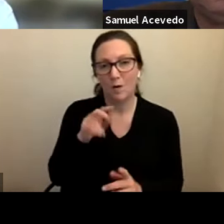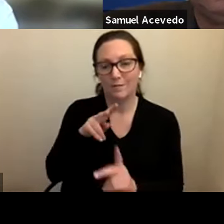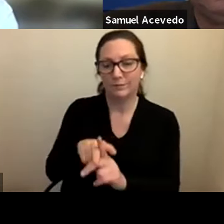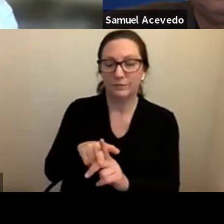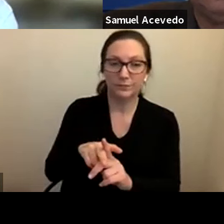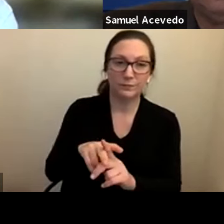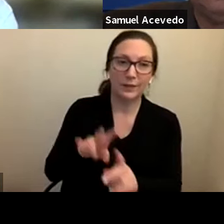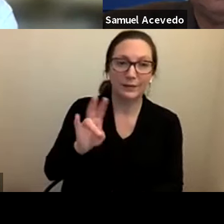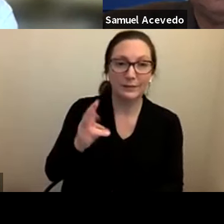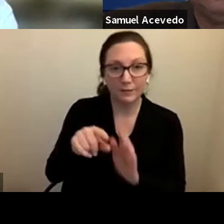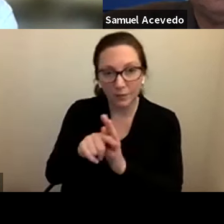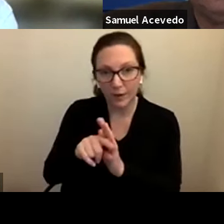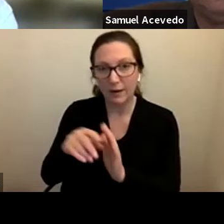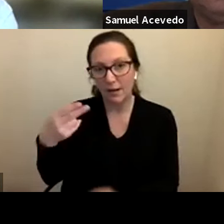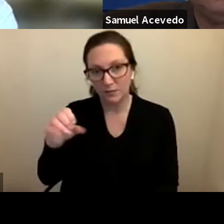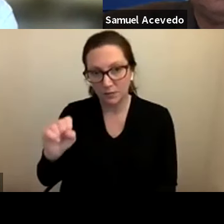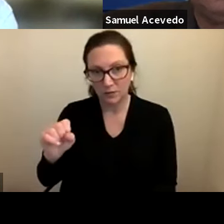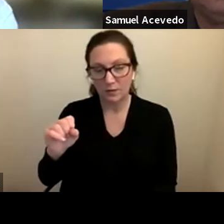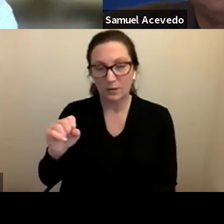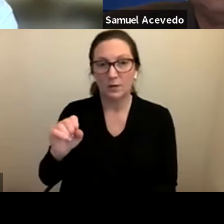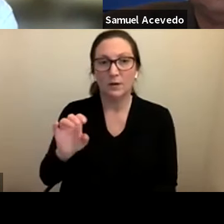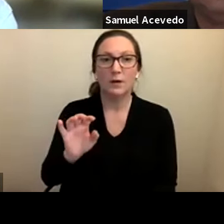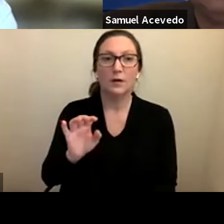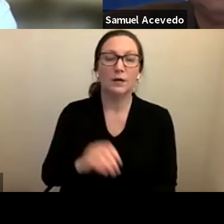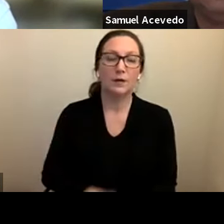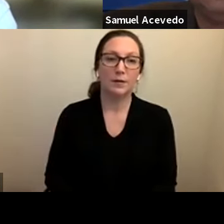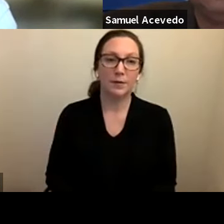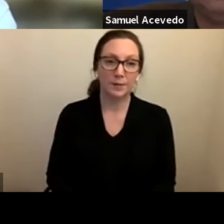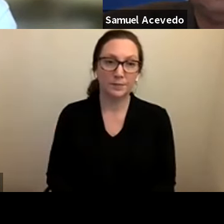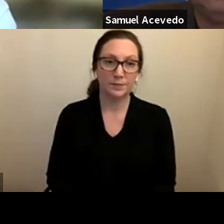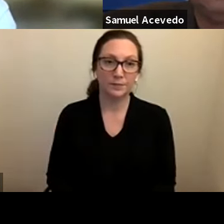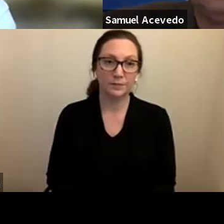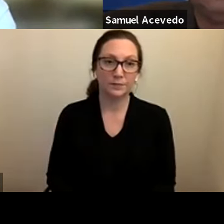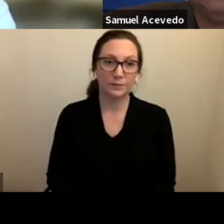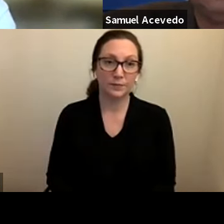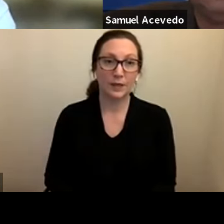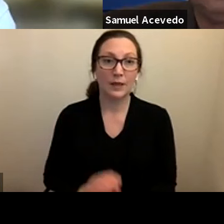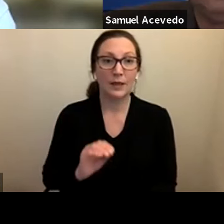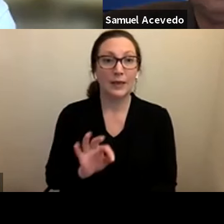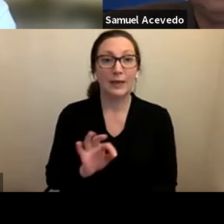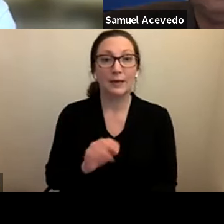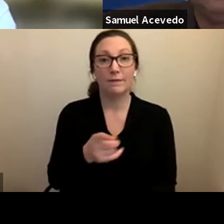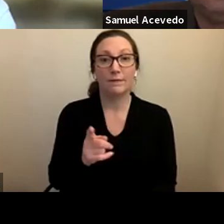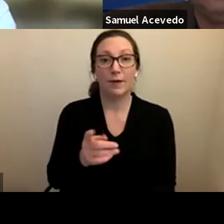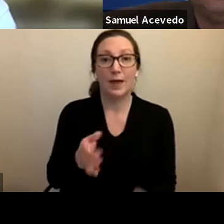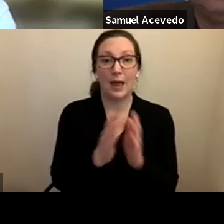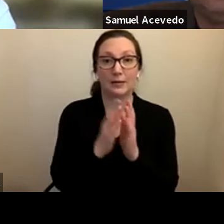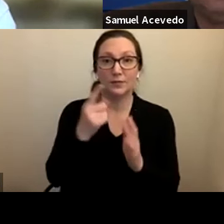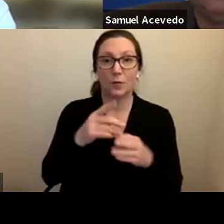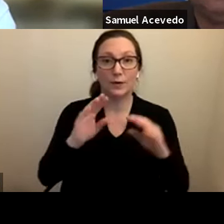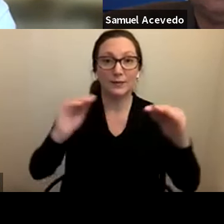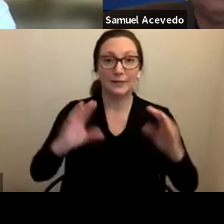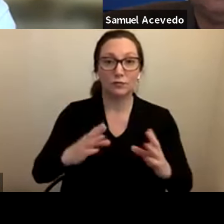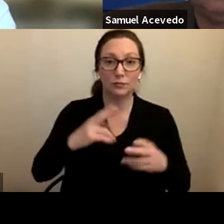high school level. It would happen by saying, by inviting teacher nominations.